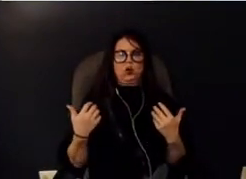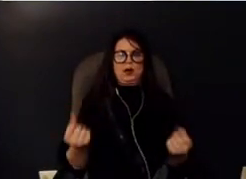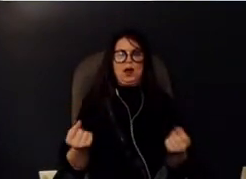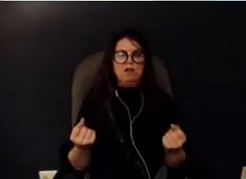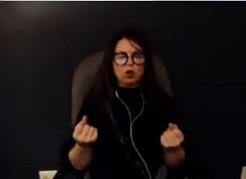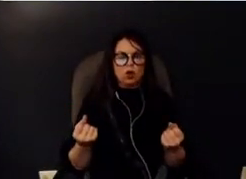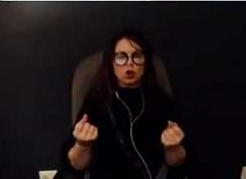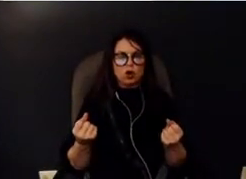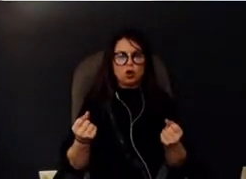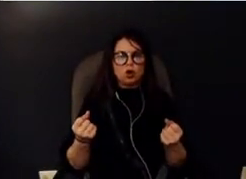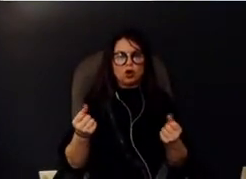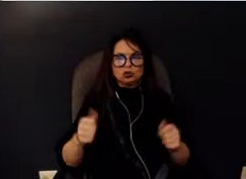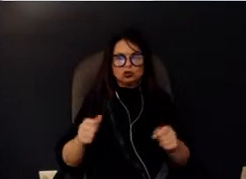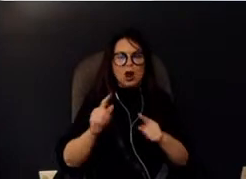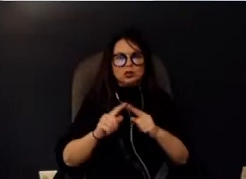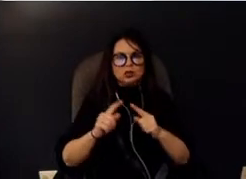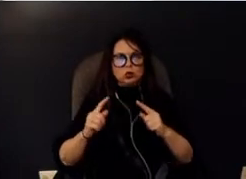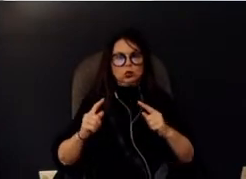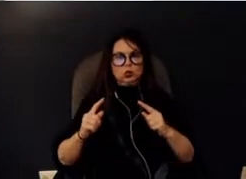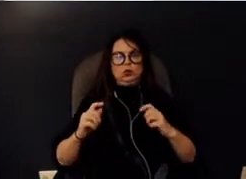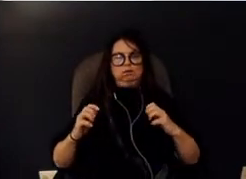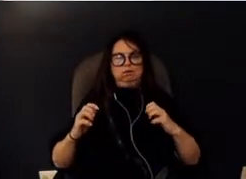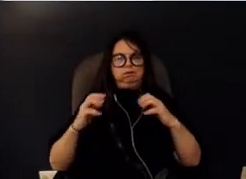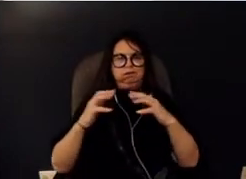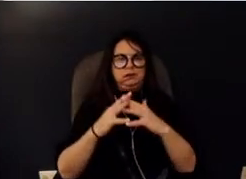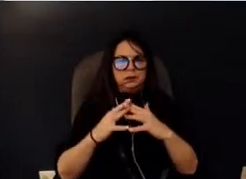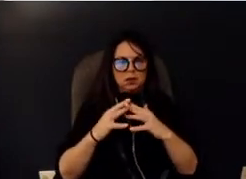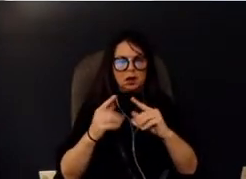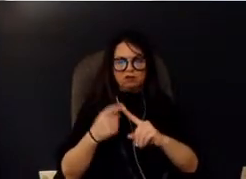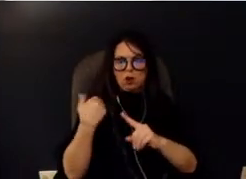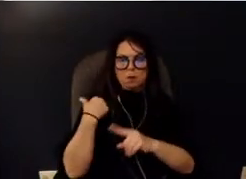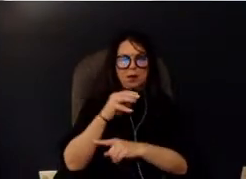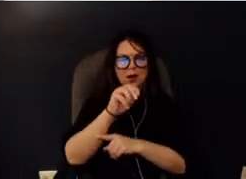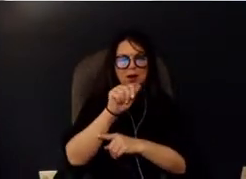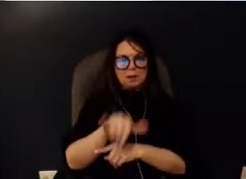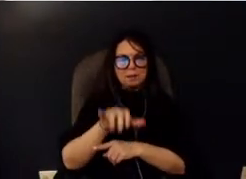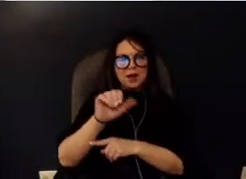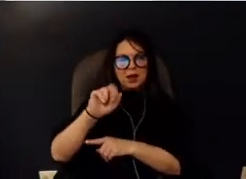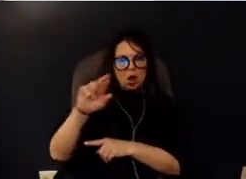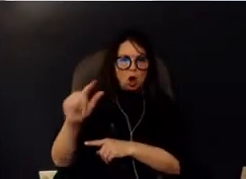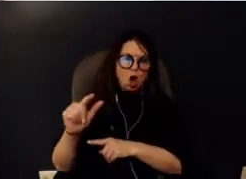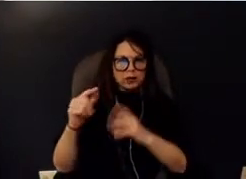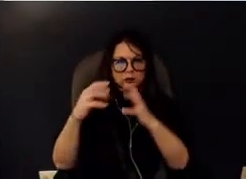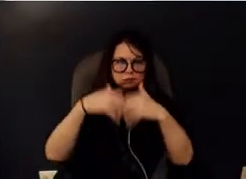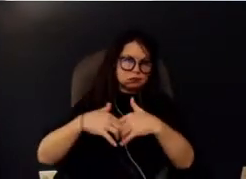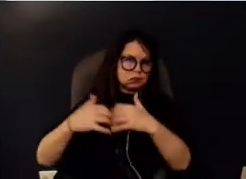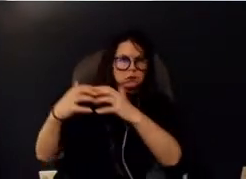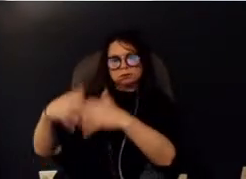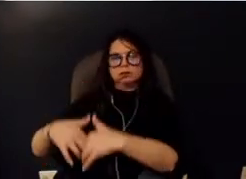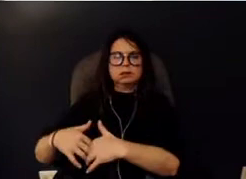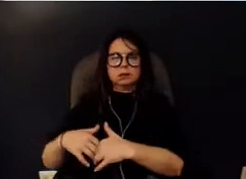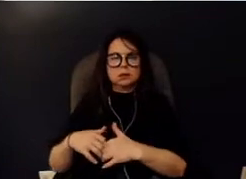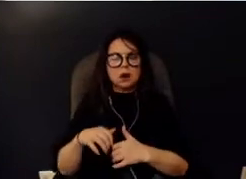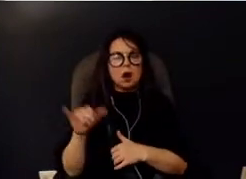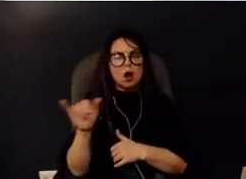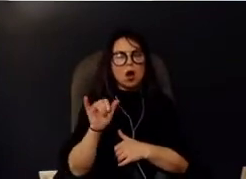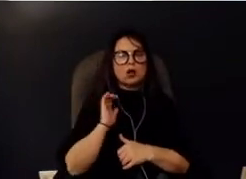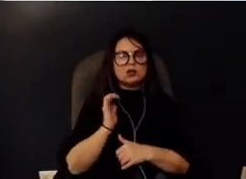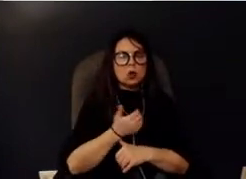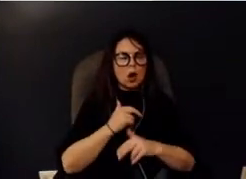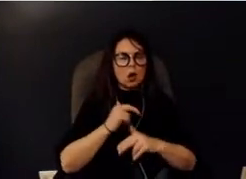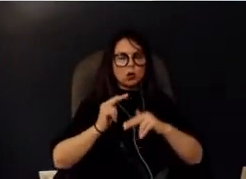August. It will also come at the cost of the work that our Construction Code Services group is